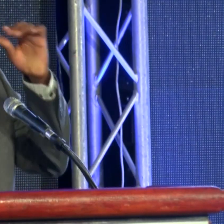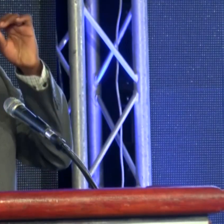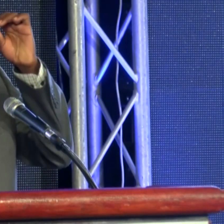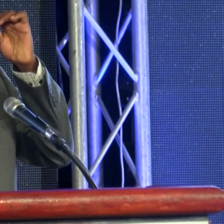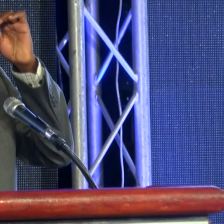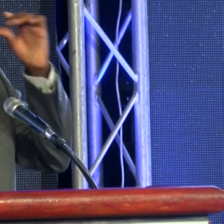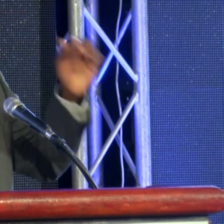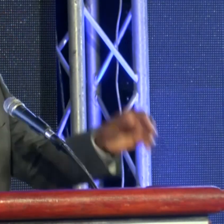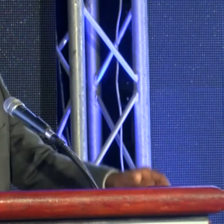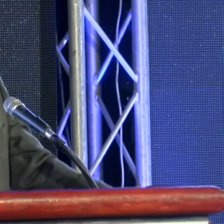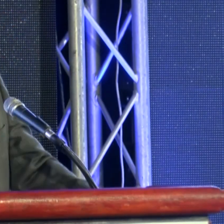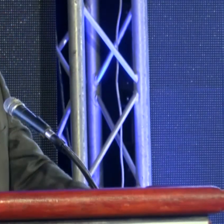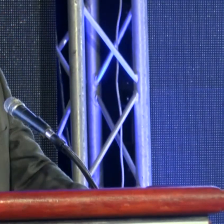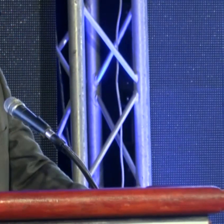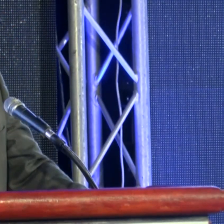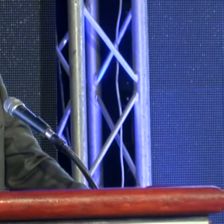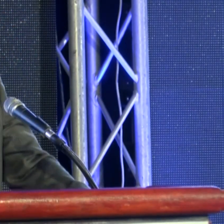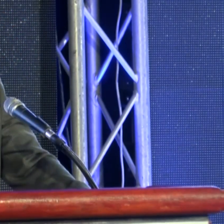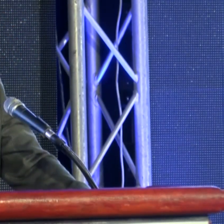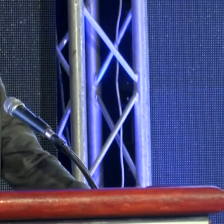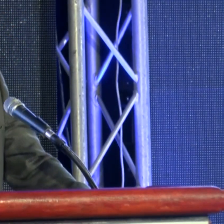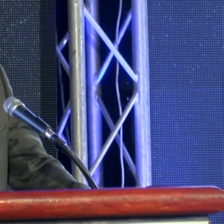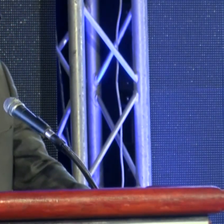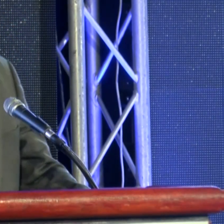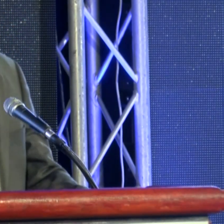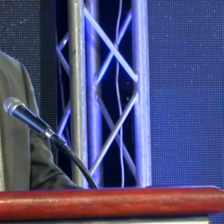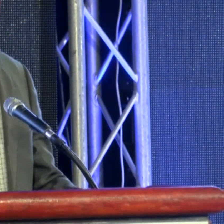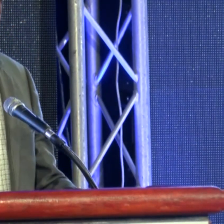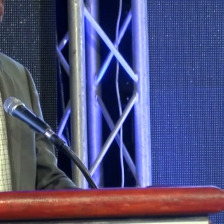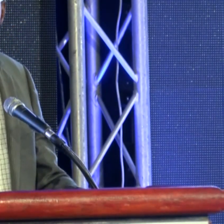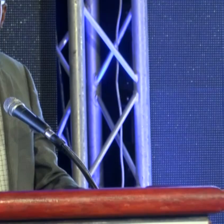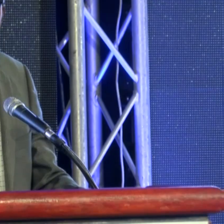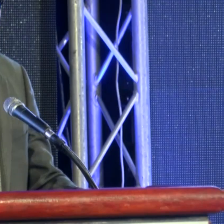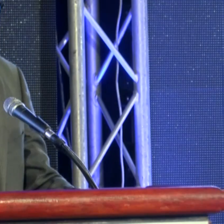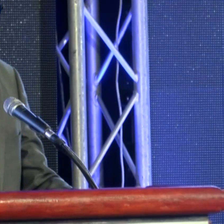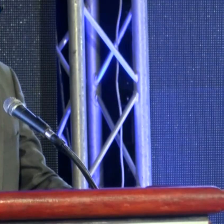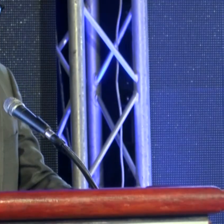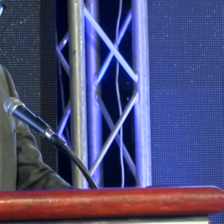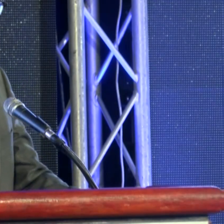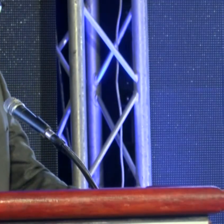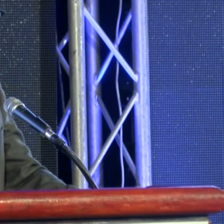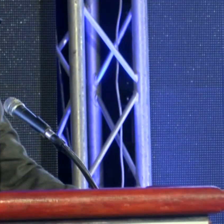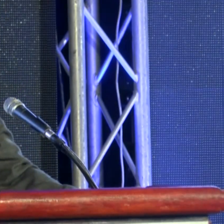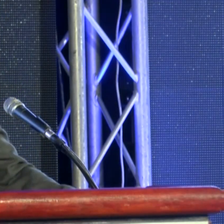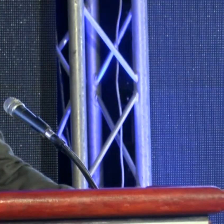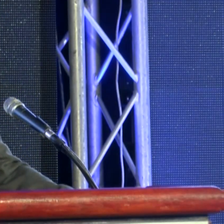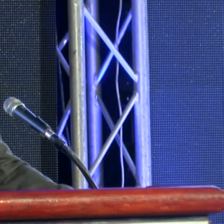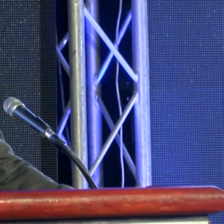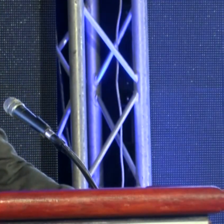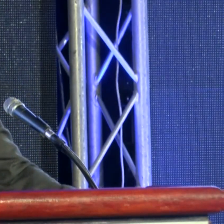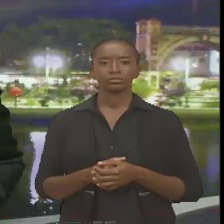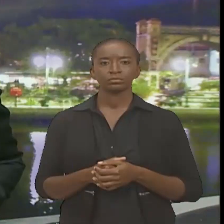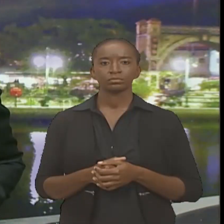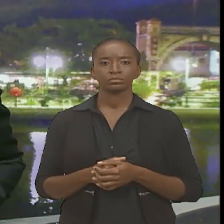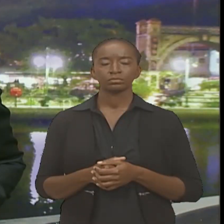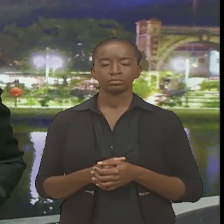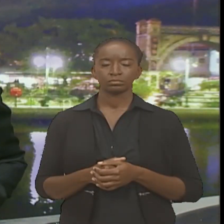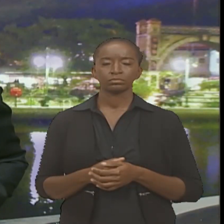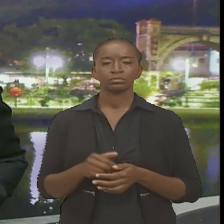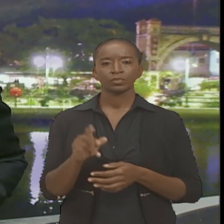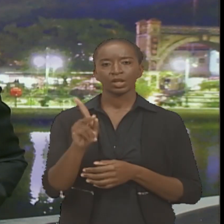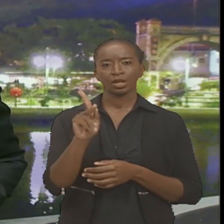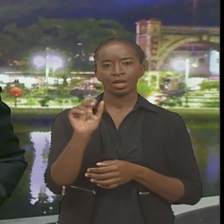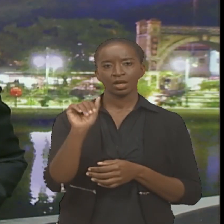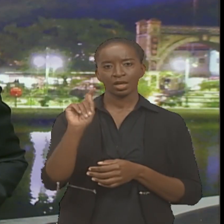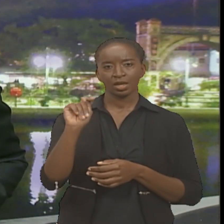actively involved in and supporting these activities, and the Institute is available to assist in any capacity.